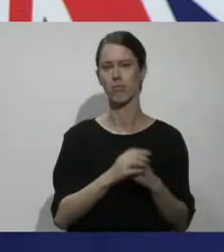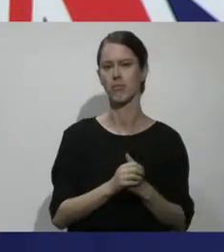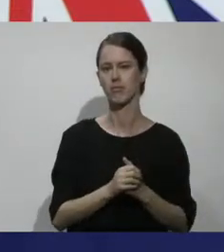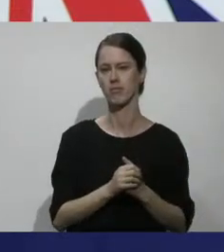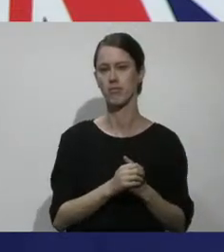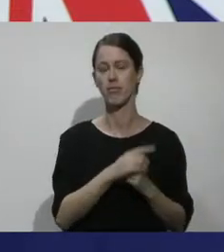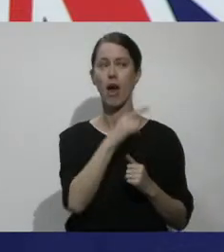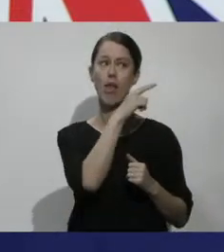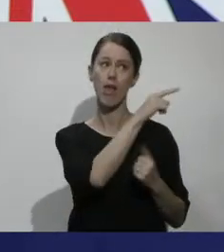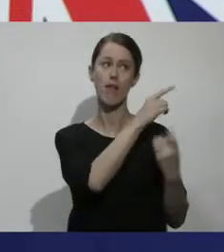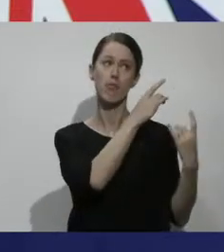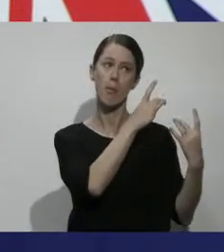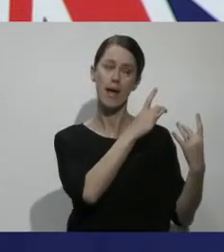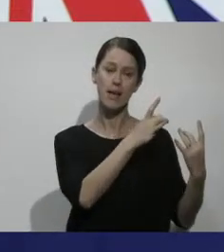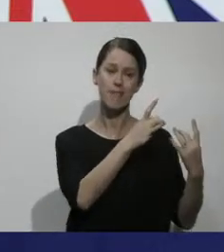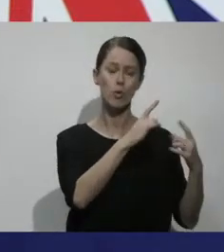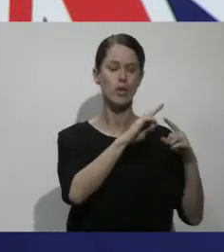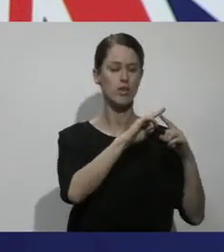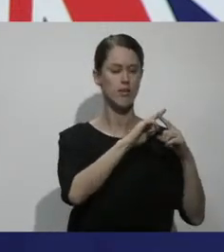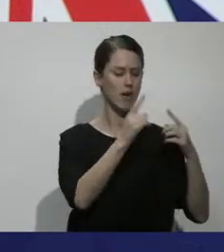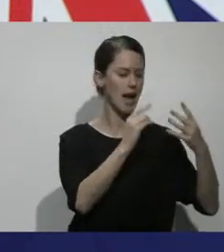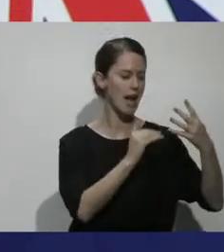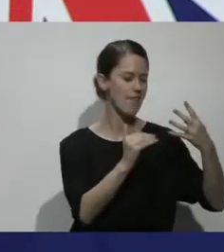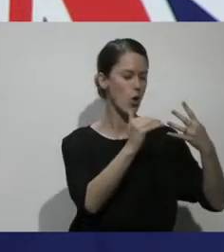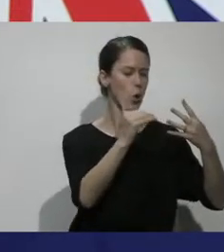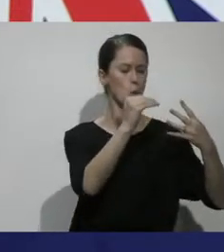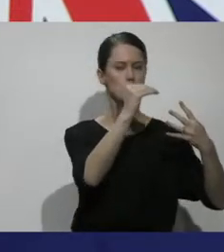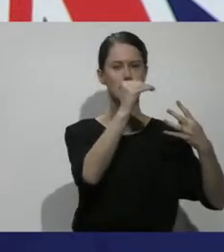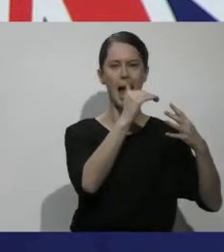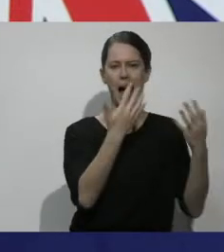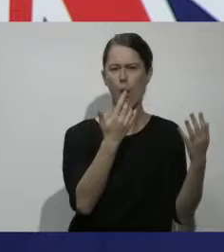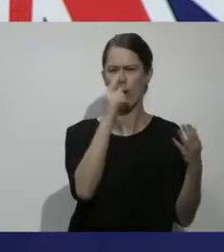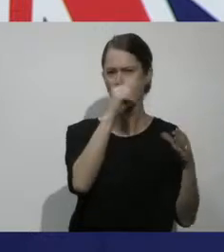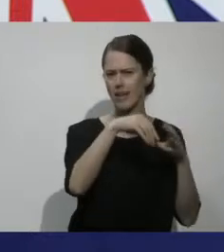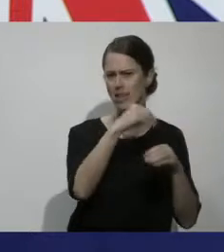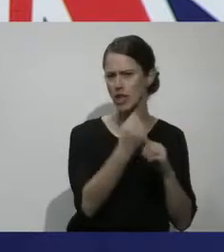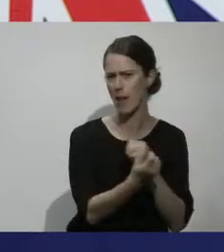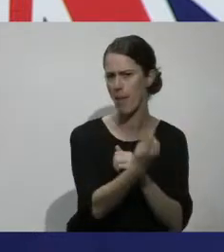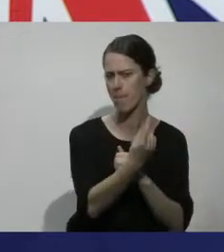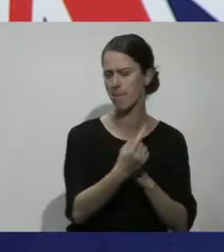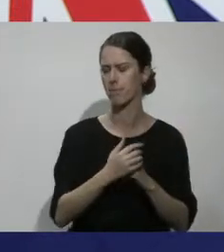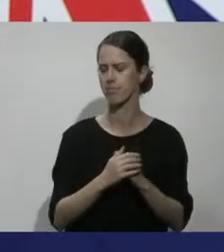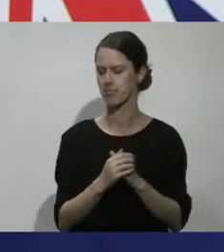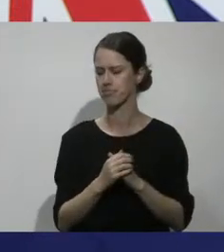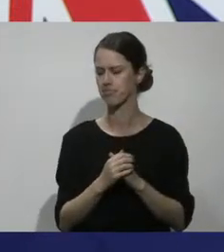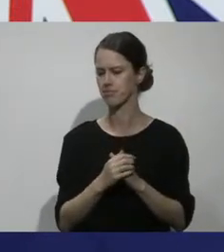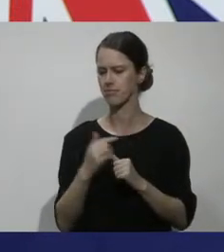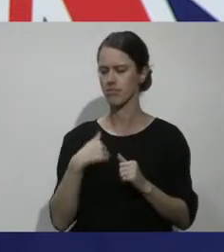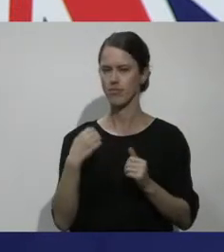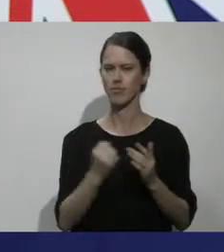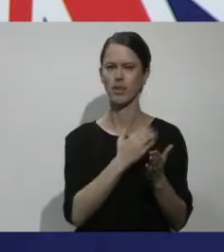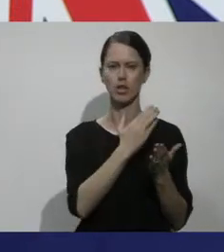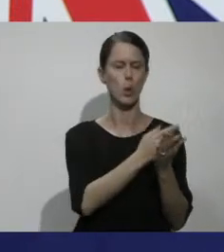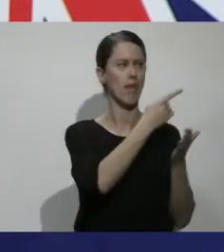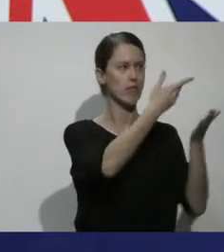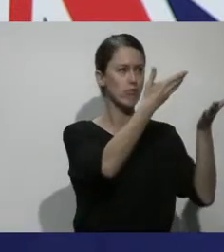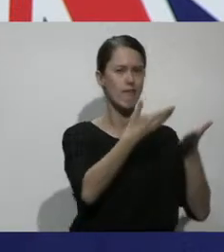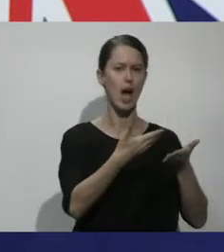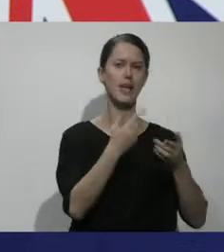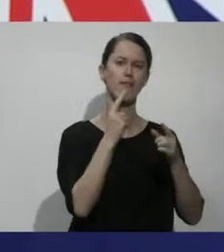done preparatory work around the different settings New Zealand might be in. But I did make sure that I was briefed by them in that